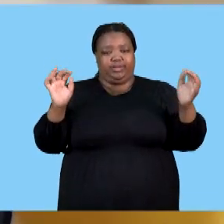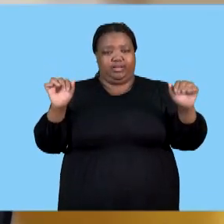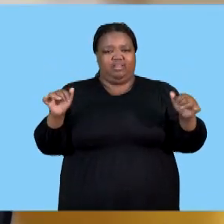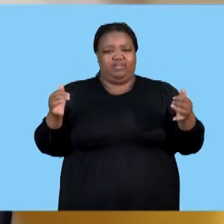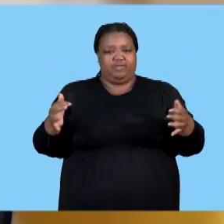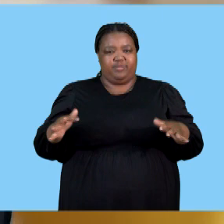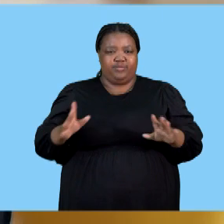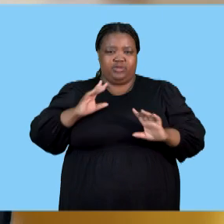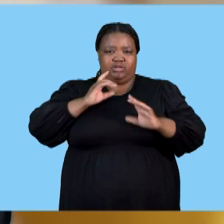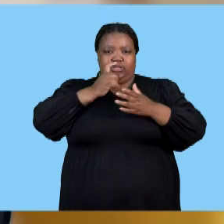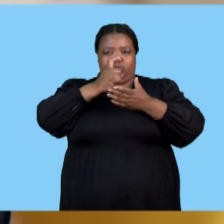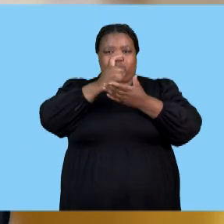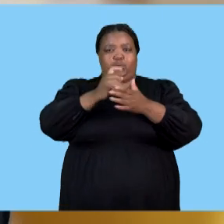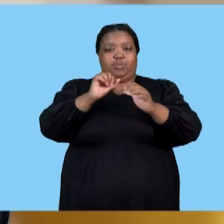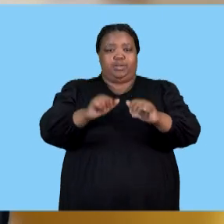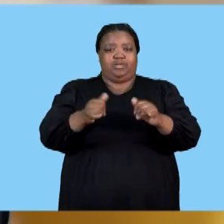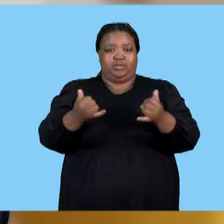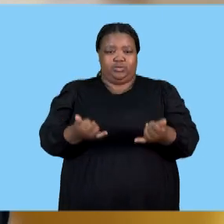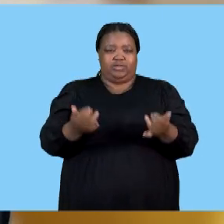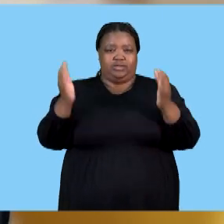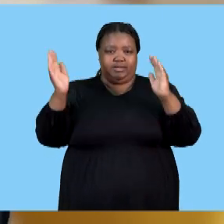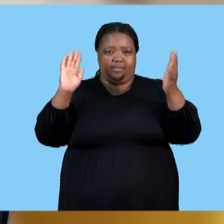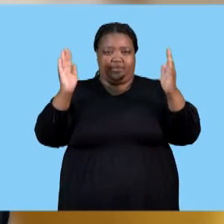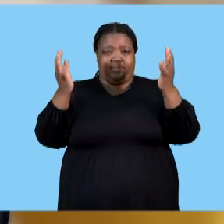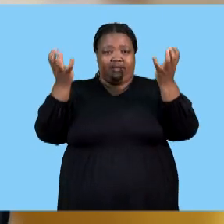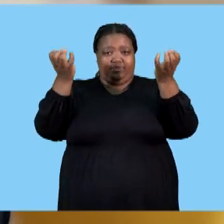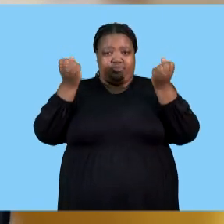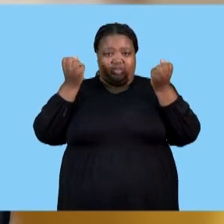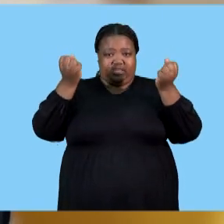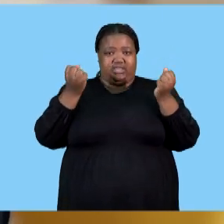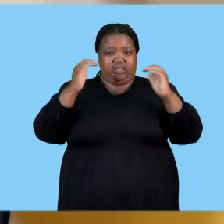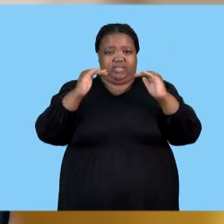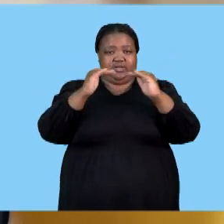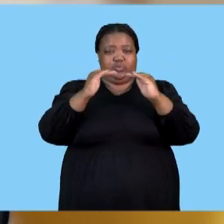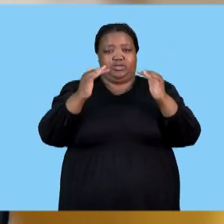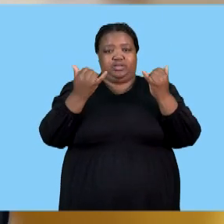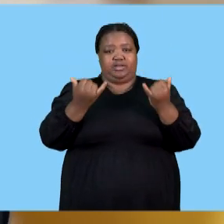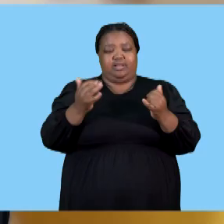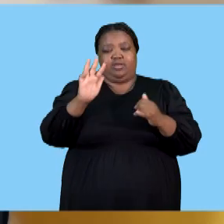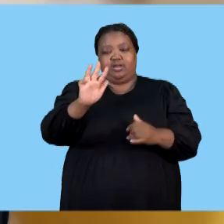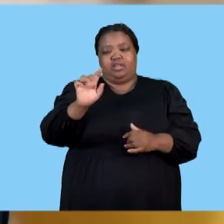So when we are comparing, we are now saying the return on equity, it is